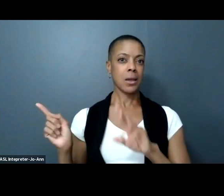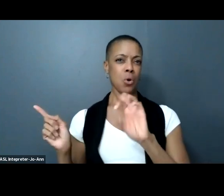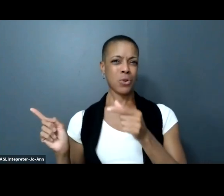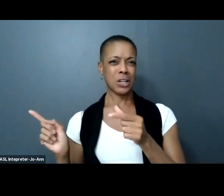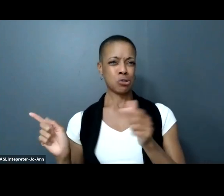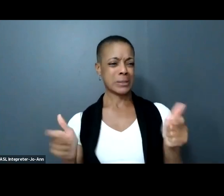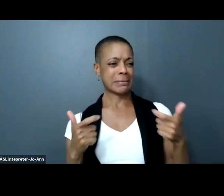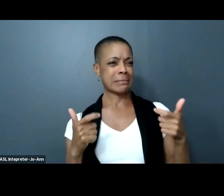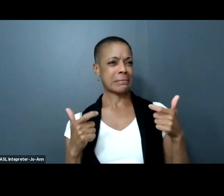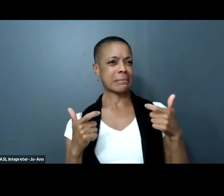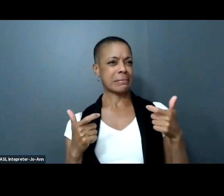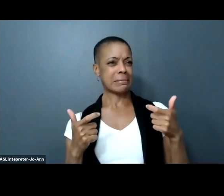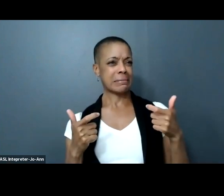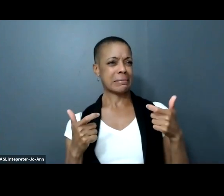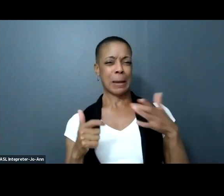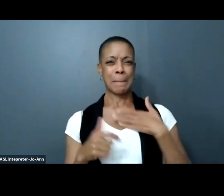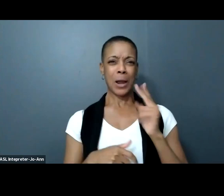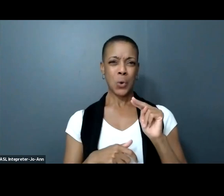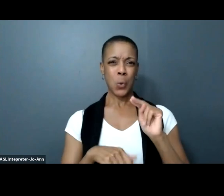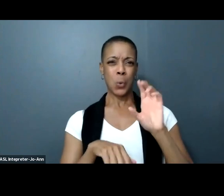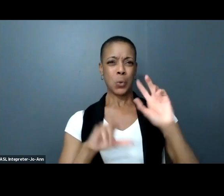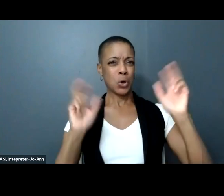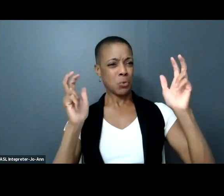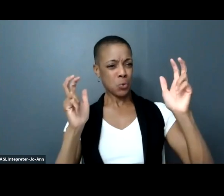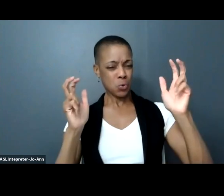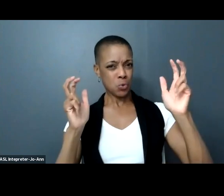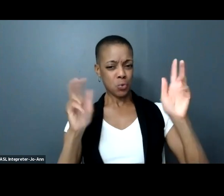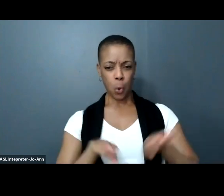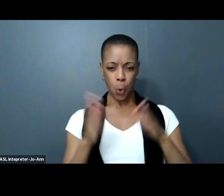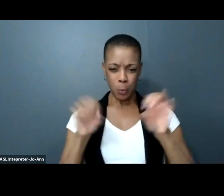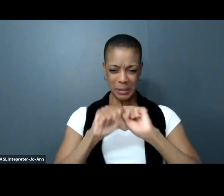Maybe it's my own computer that's blocking it. It says open system preferences.